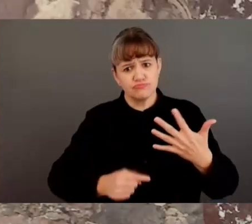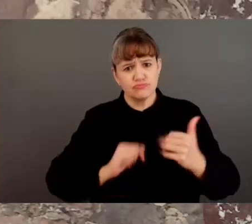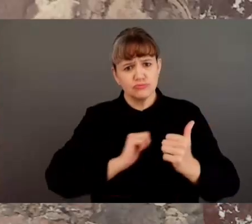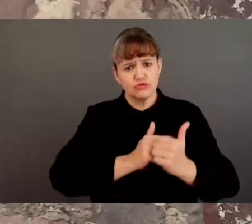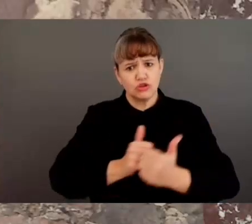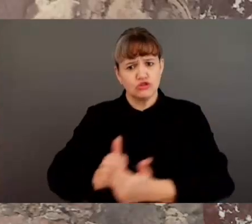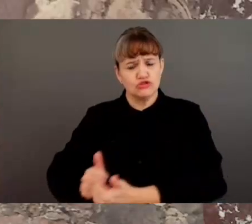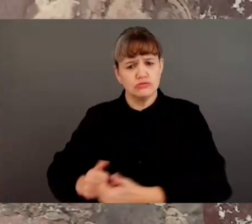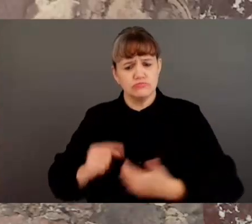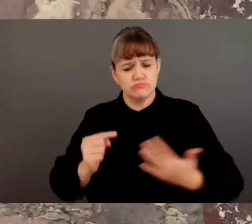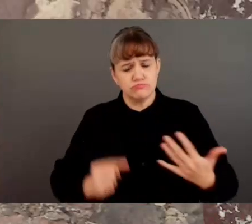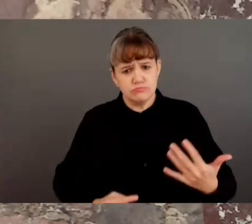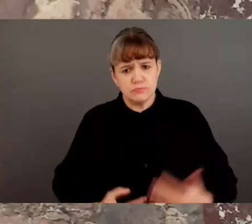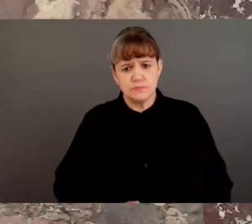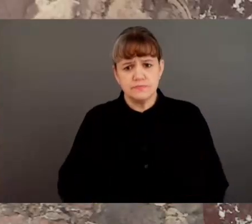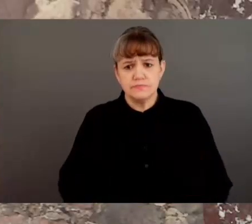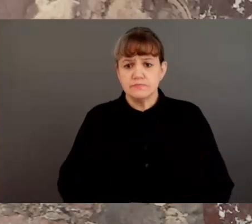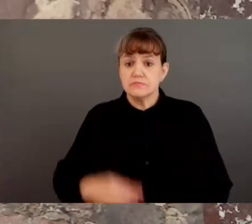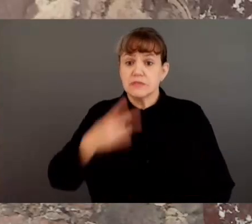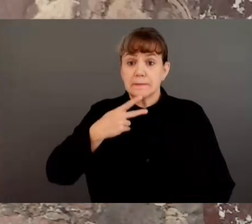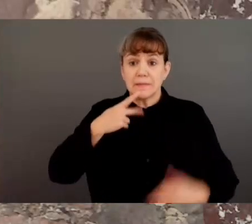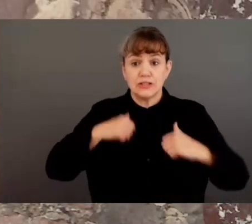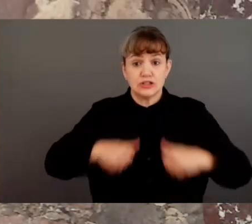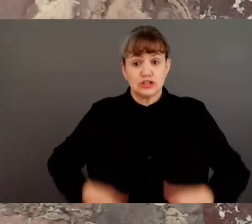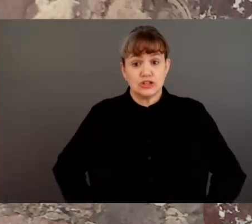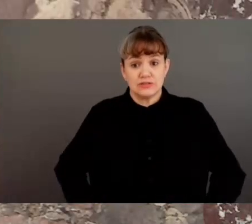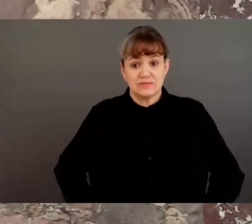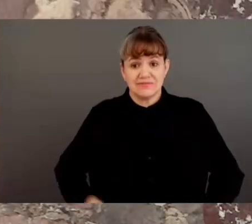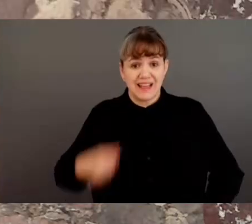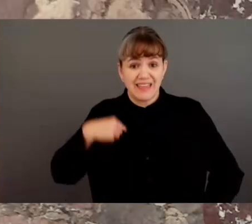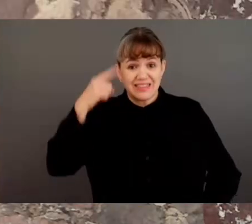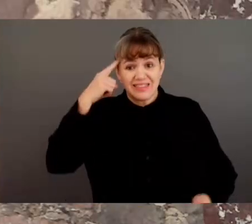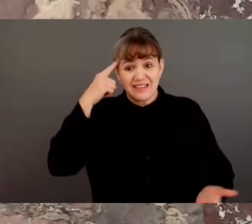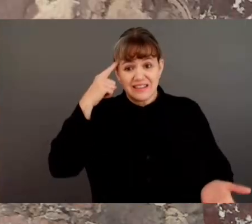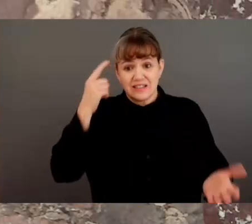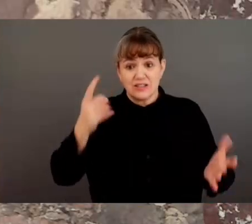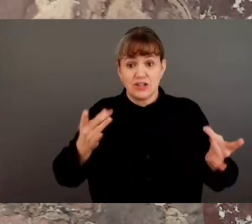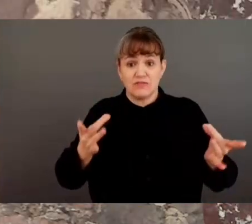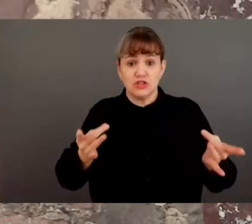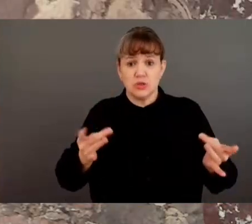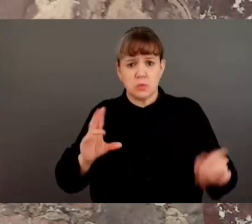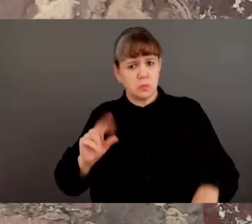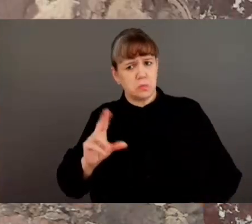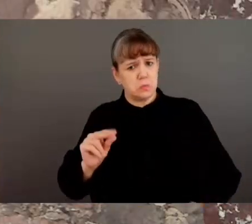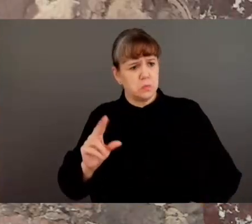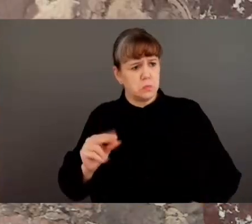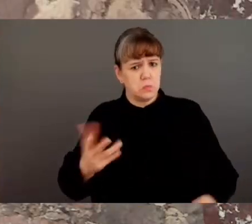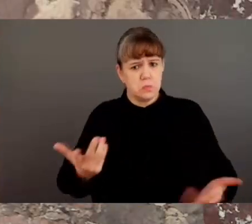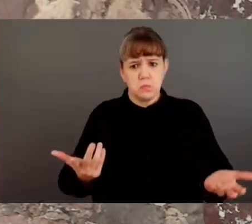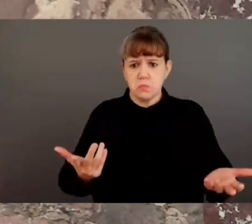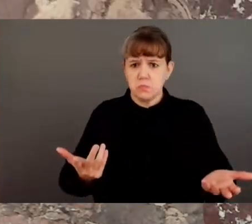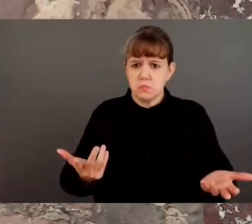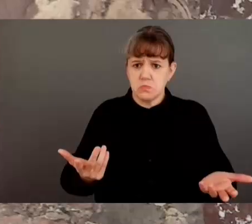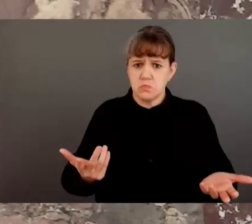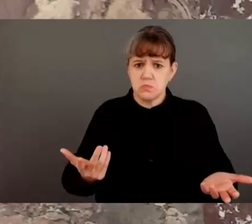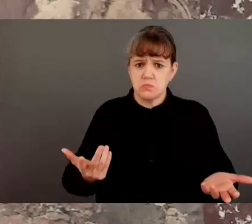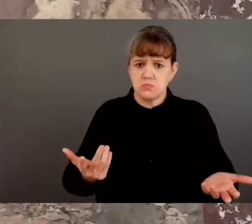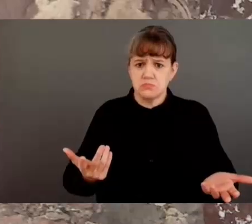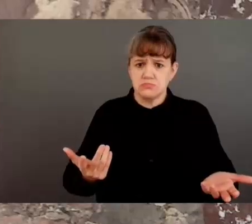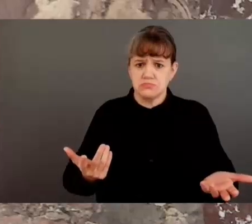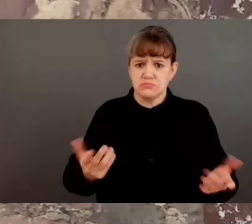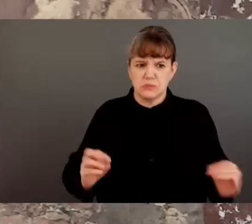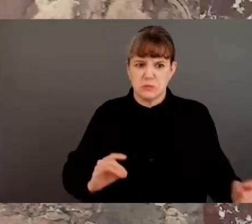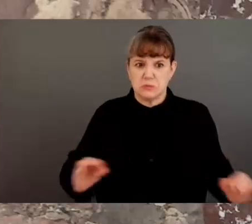controversial. I didn't ask about Pink Shirt Day, I asked you to end decriminalization. When I think Members,